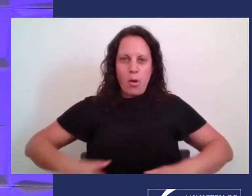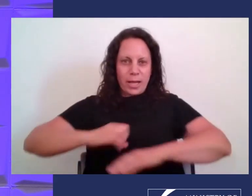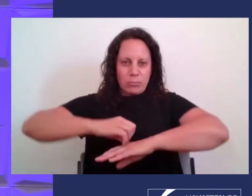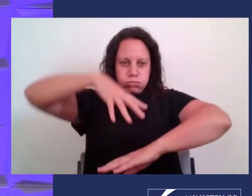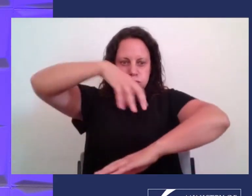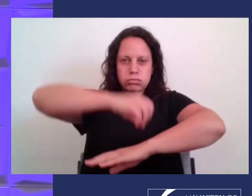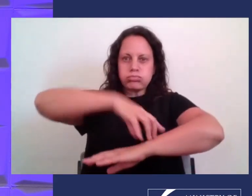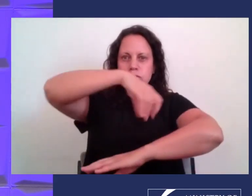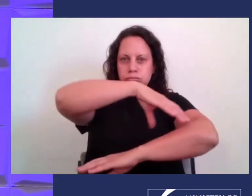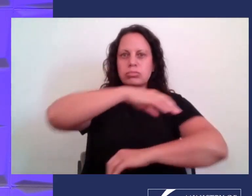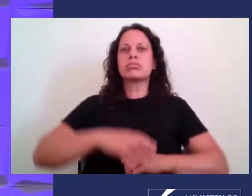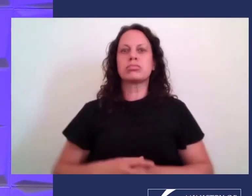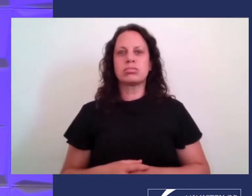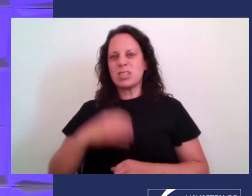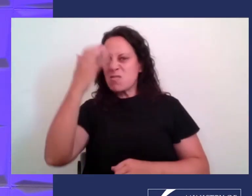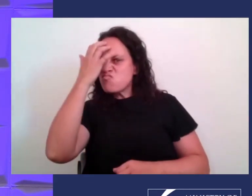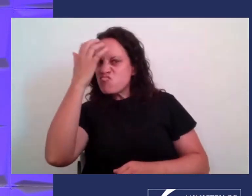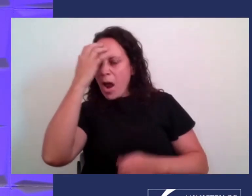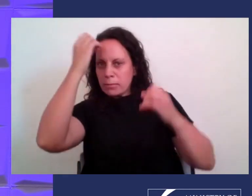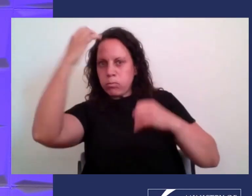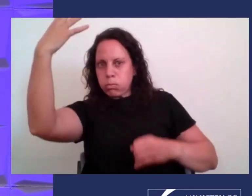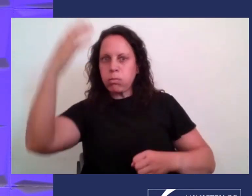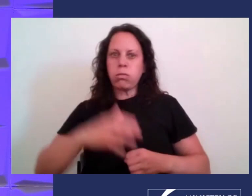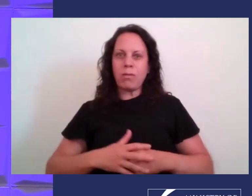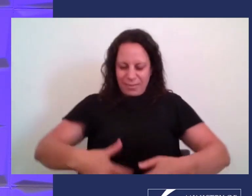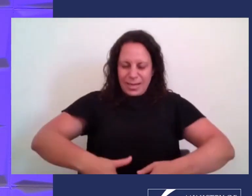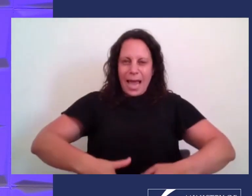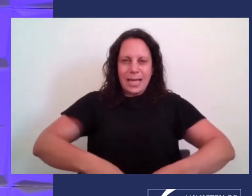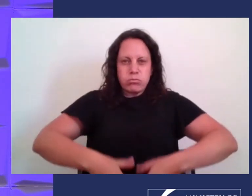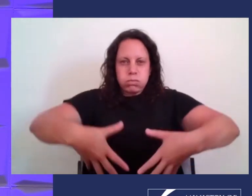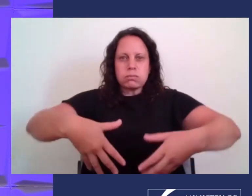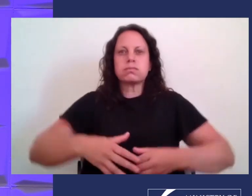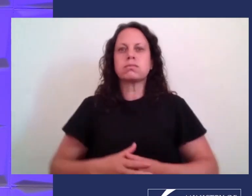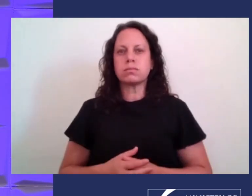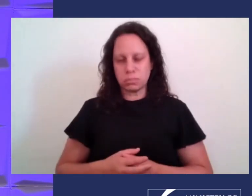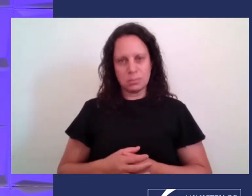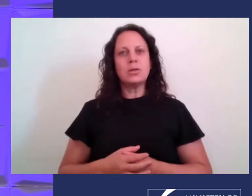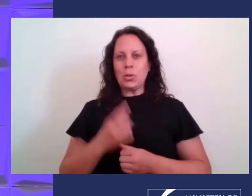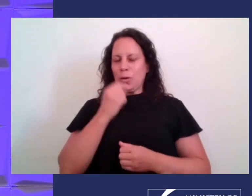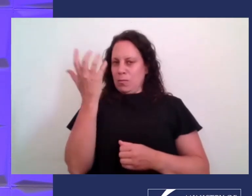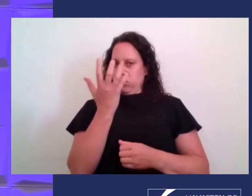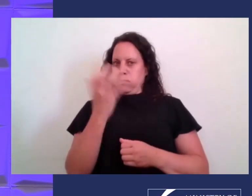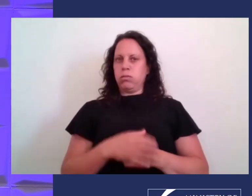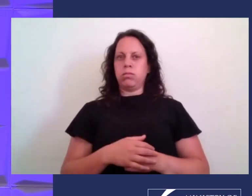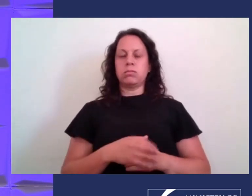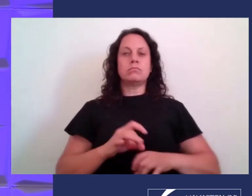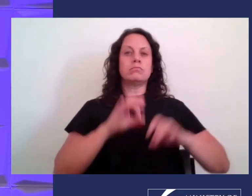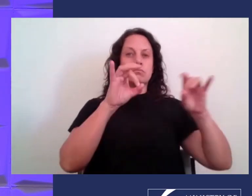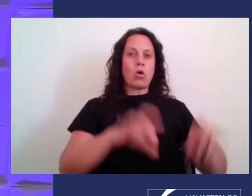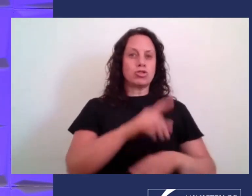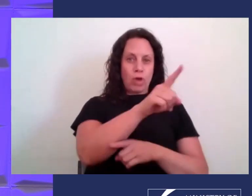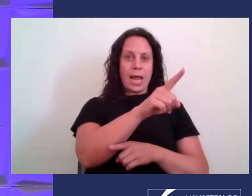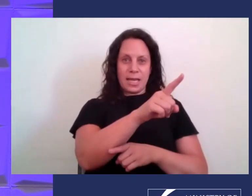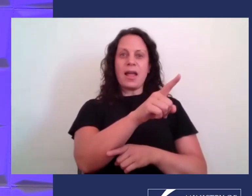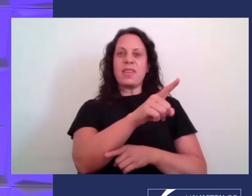including lung, heart, brains, gut. It can be quite significant, and in Australia, New South Wales paediatricians